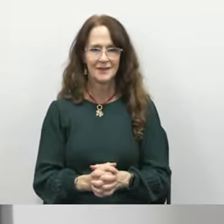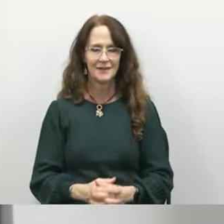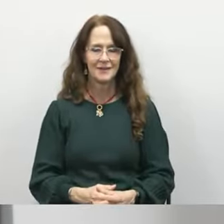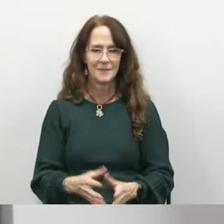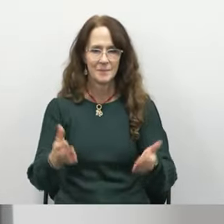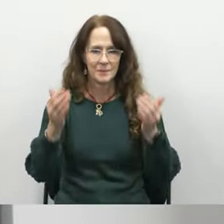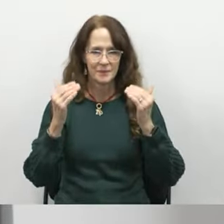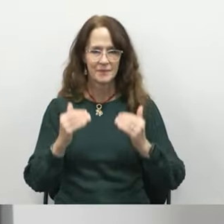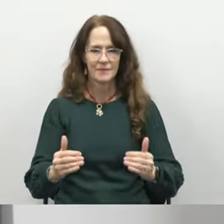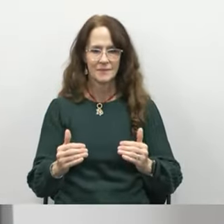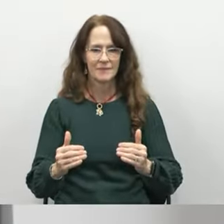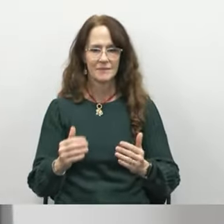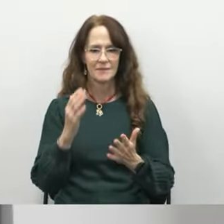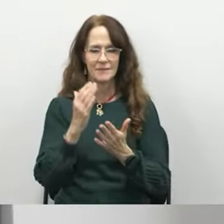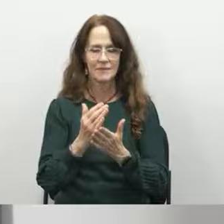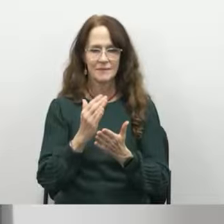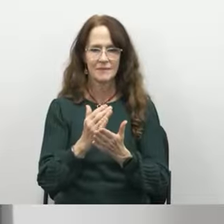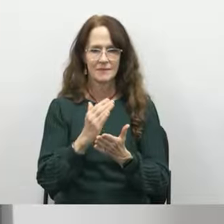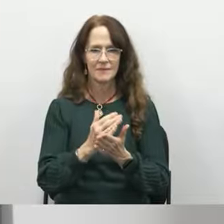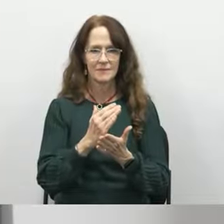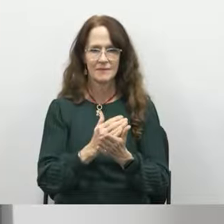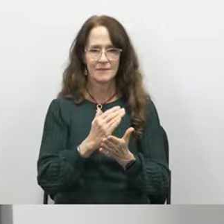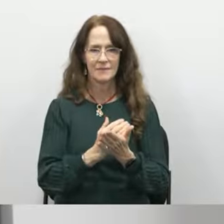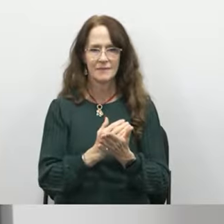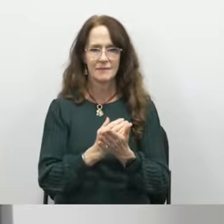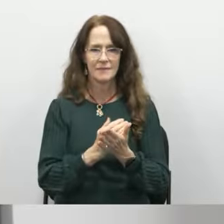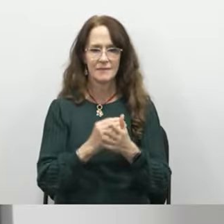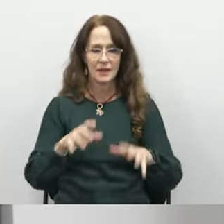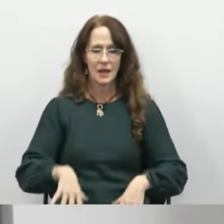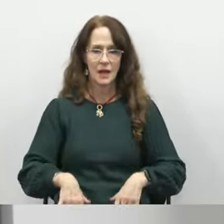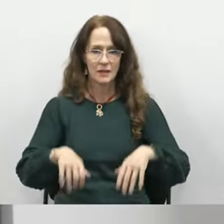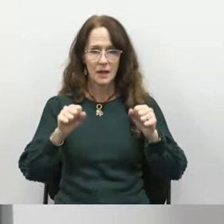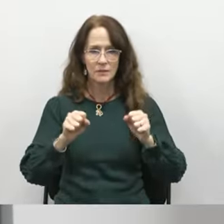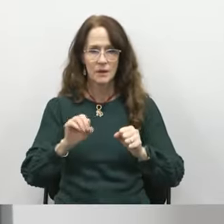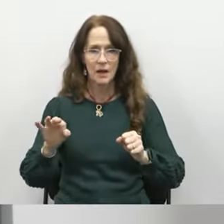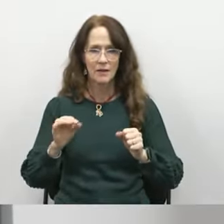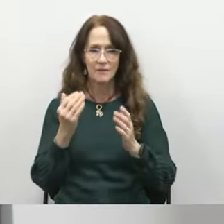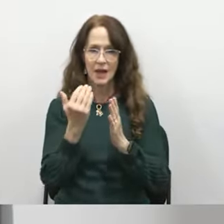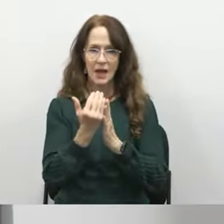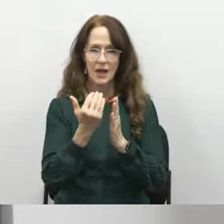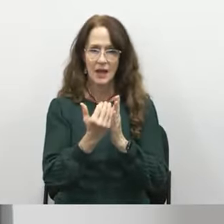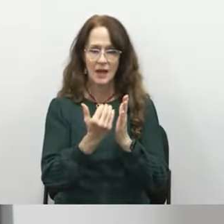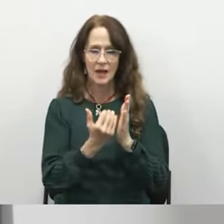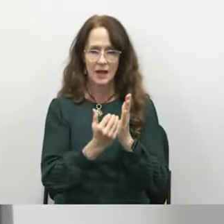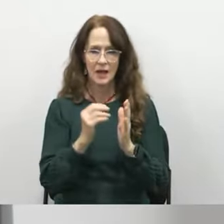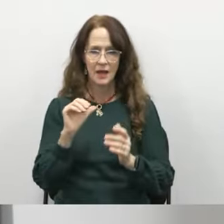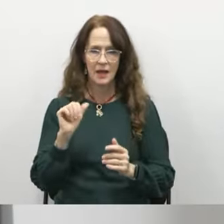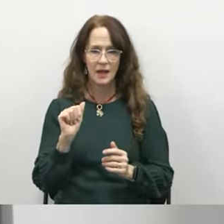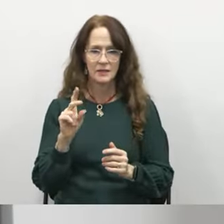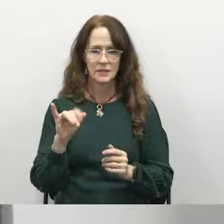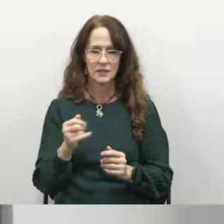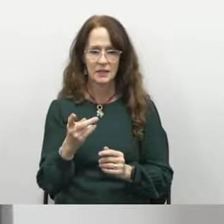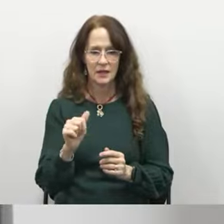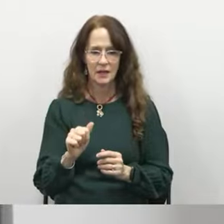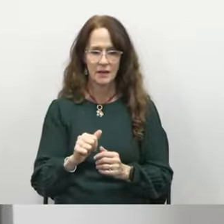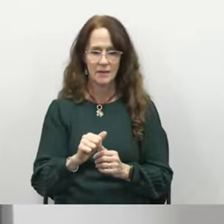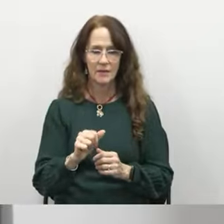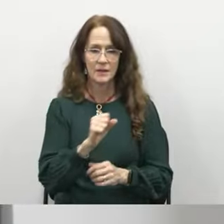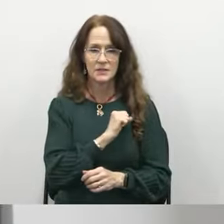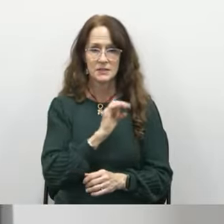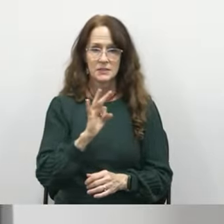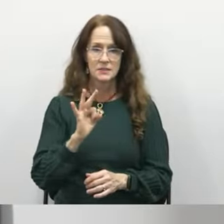Next on the agenda, we have the adoption of the agenda, and